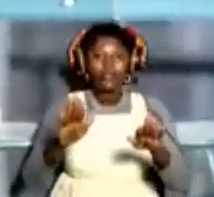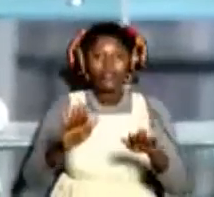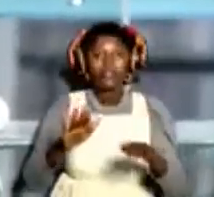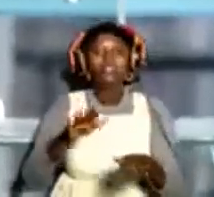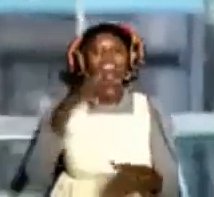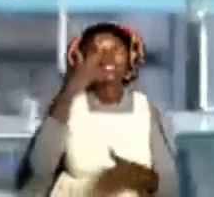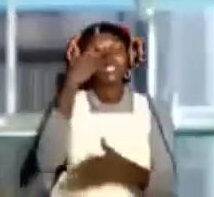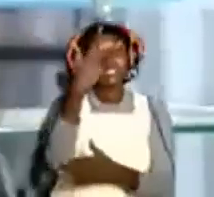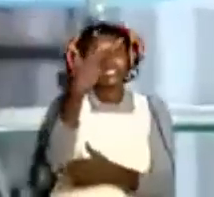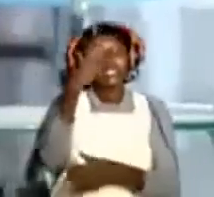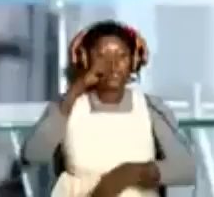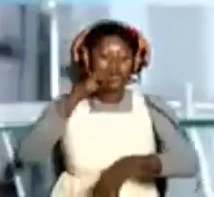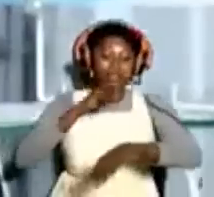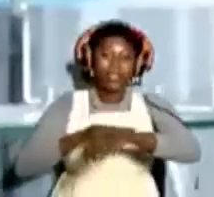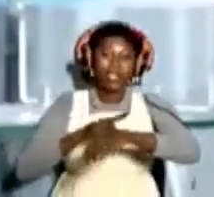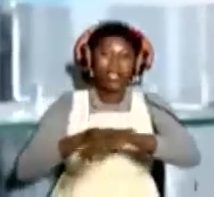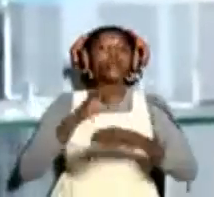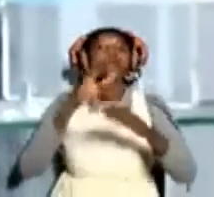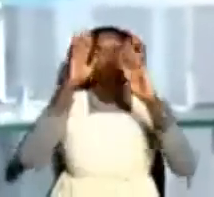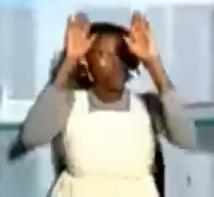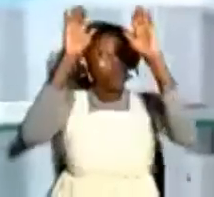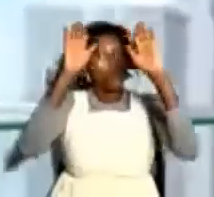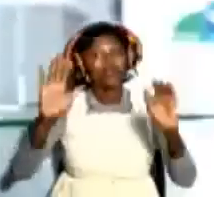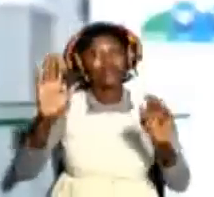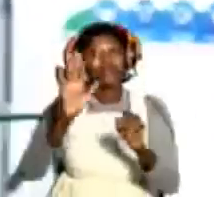These three sessions have been wonderful.